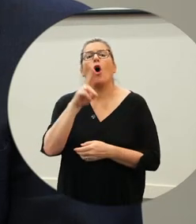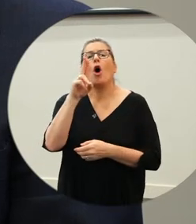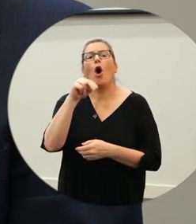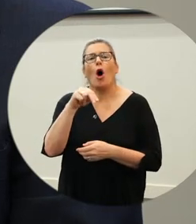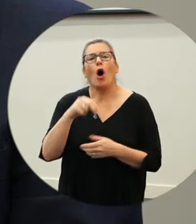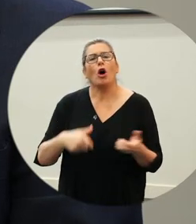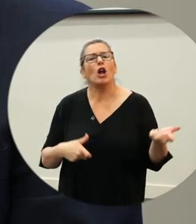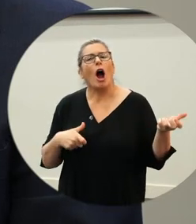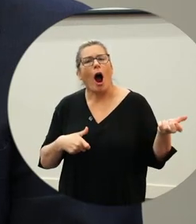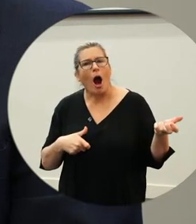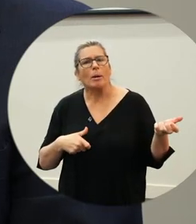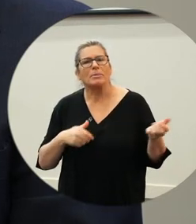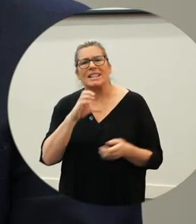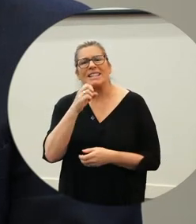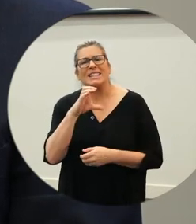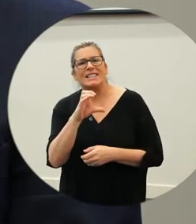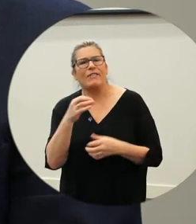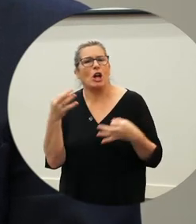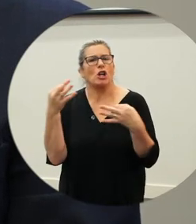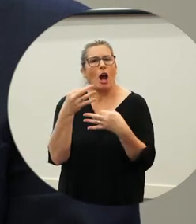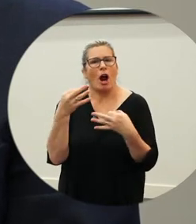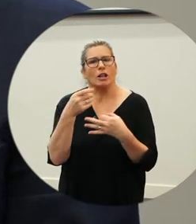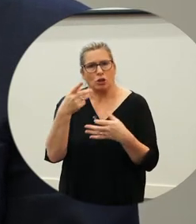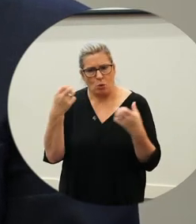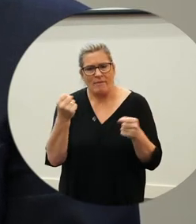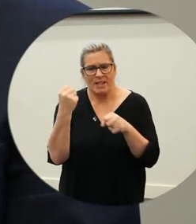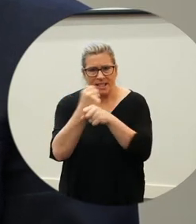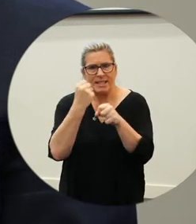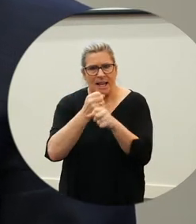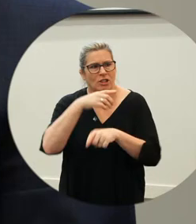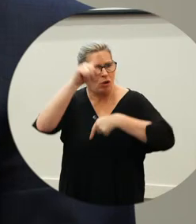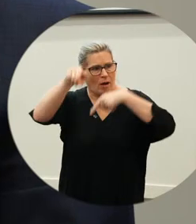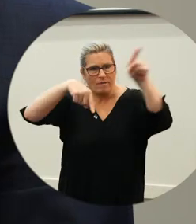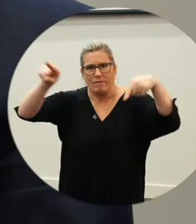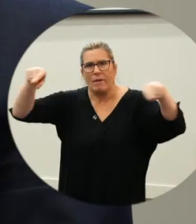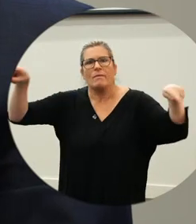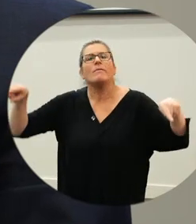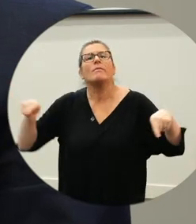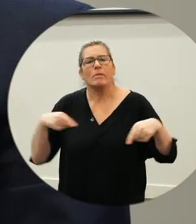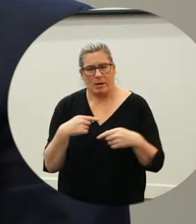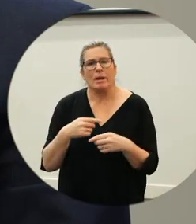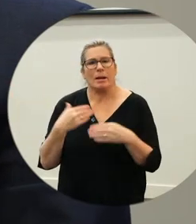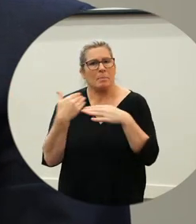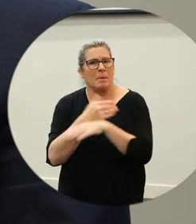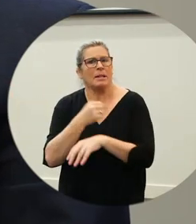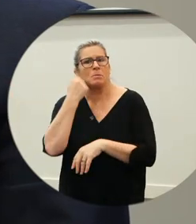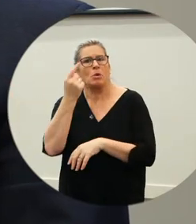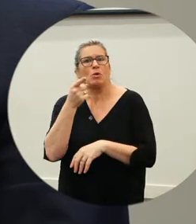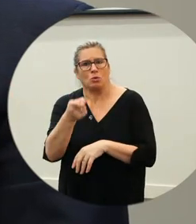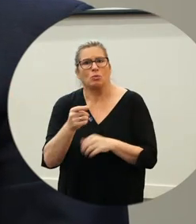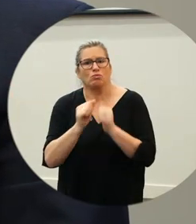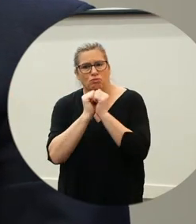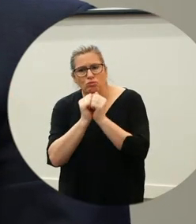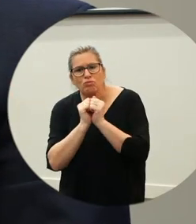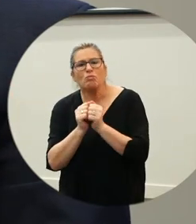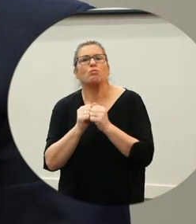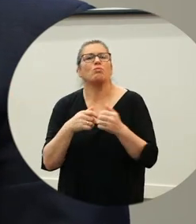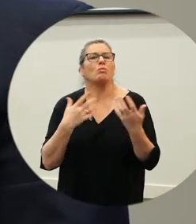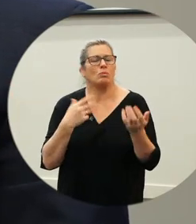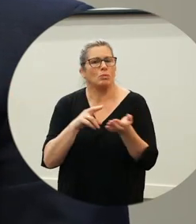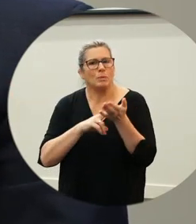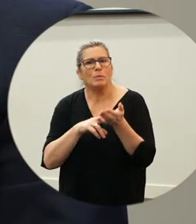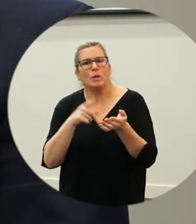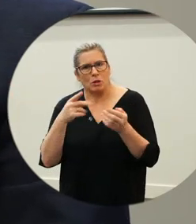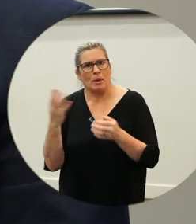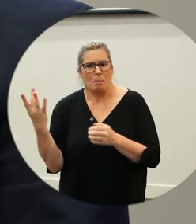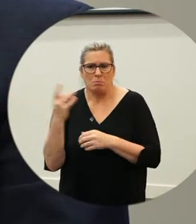guard, and you are going to your stations, and by force of moral authority, you shall subdue the people and bring the country back to